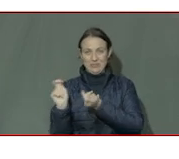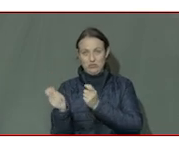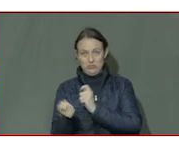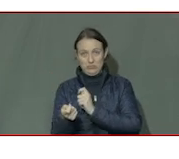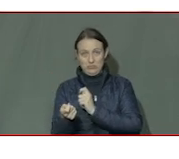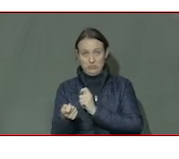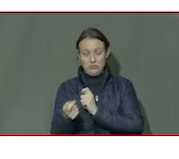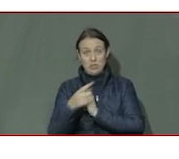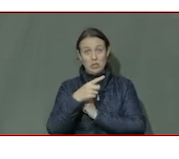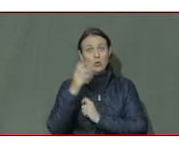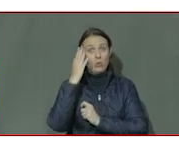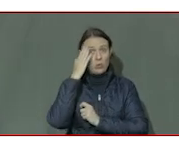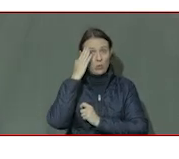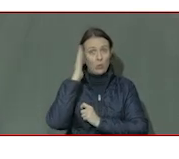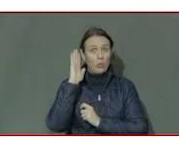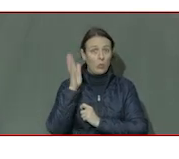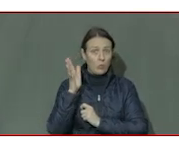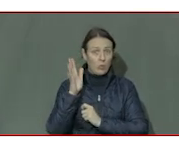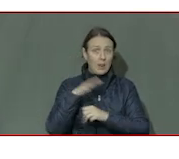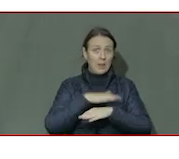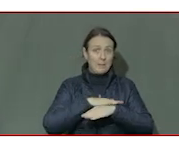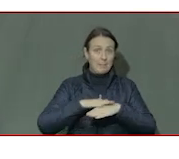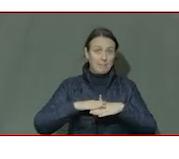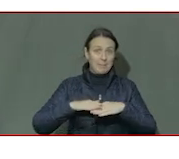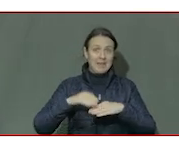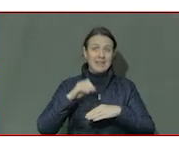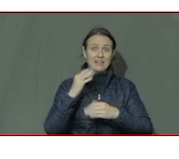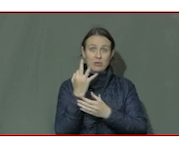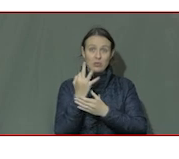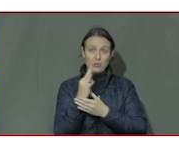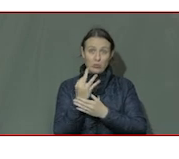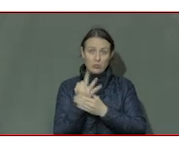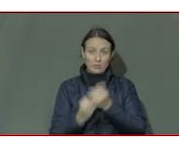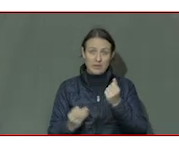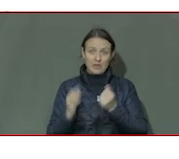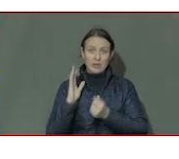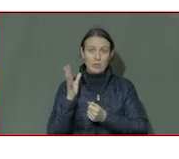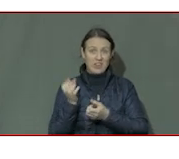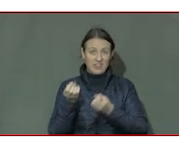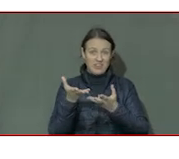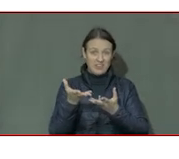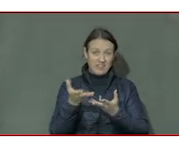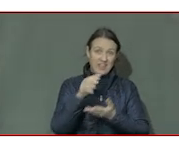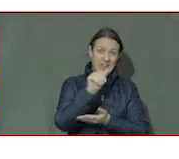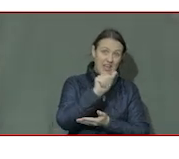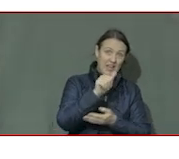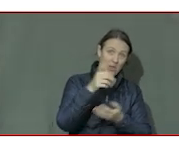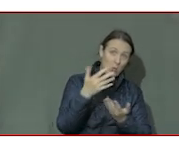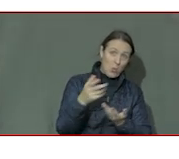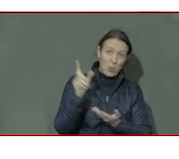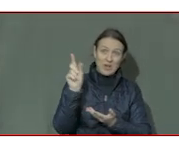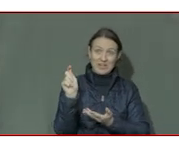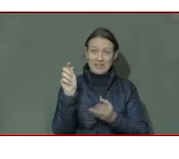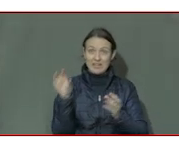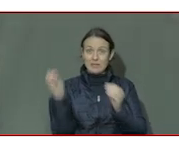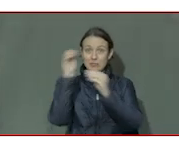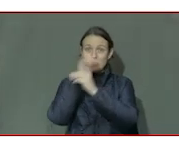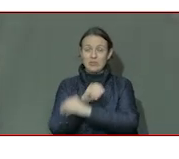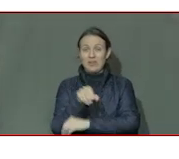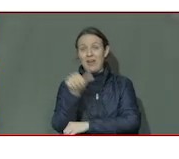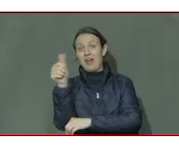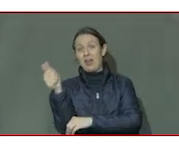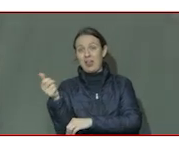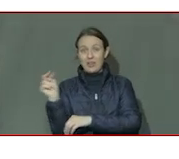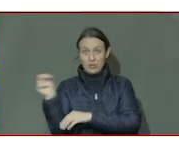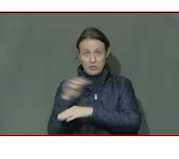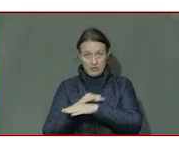given a base triplet, and then they will say that base triplet, A or T, is replaced by another nitrogenous